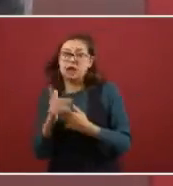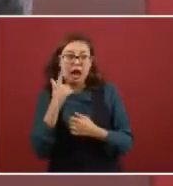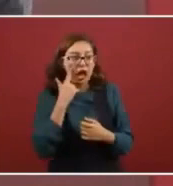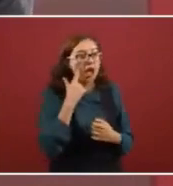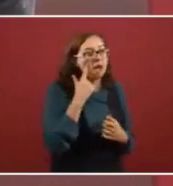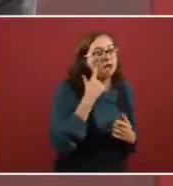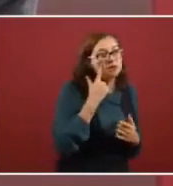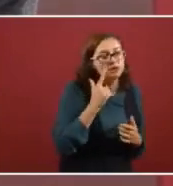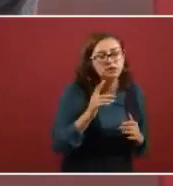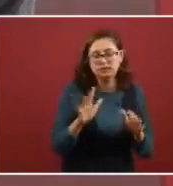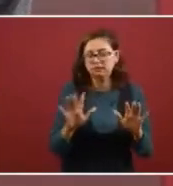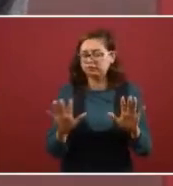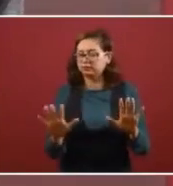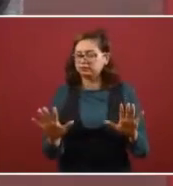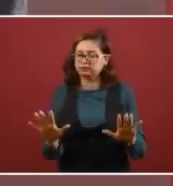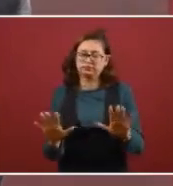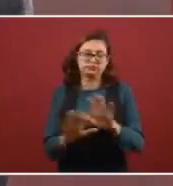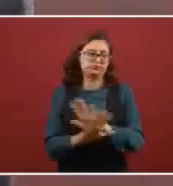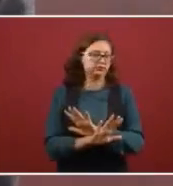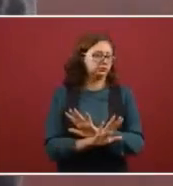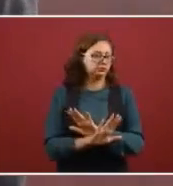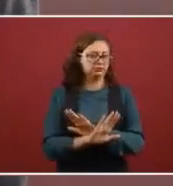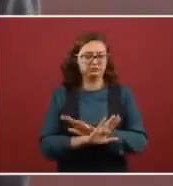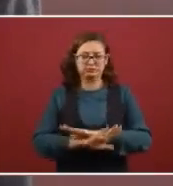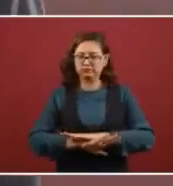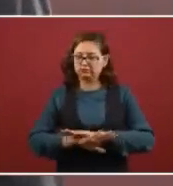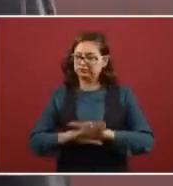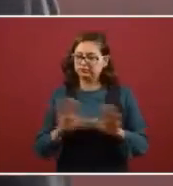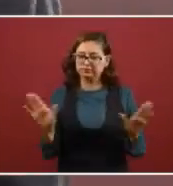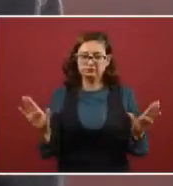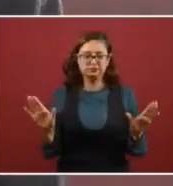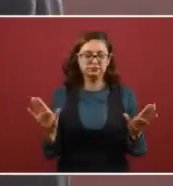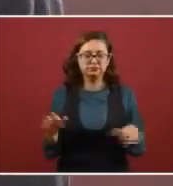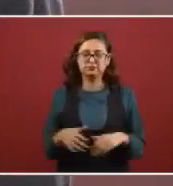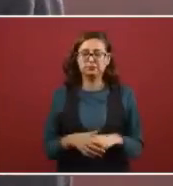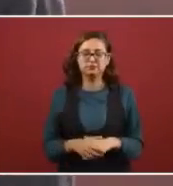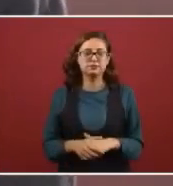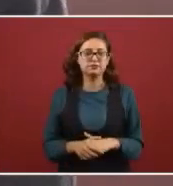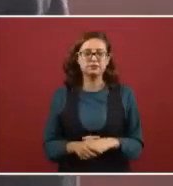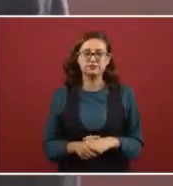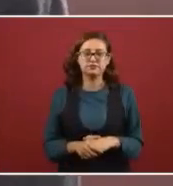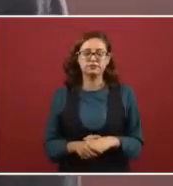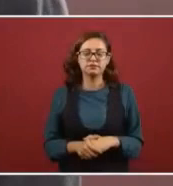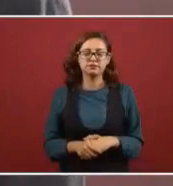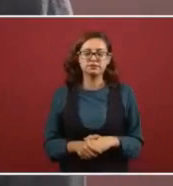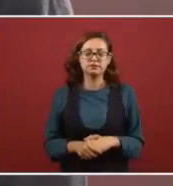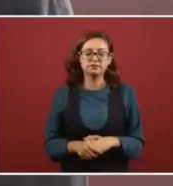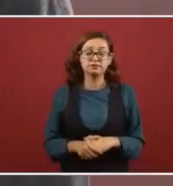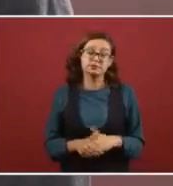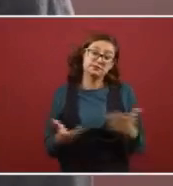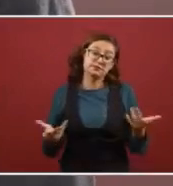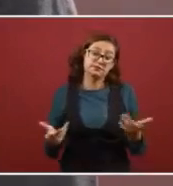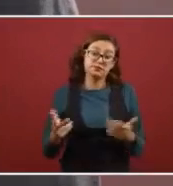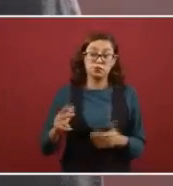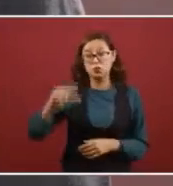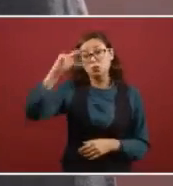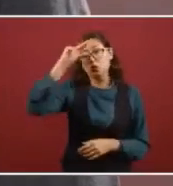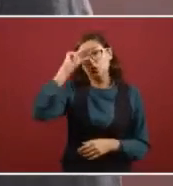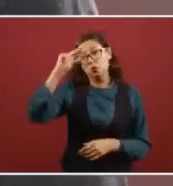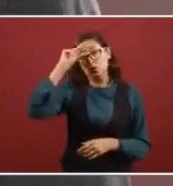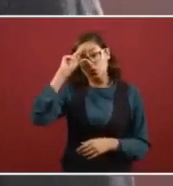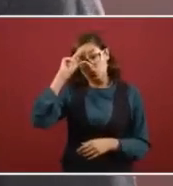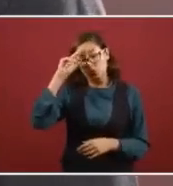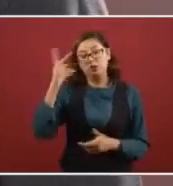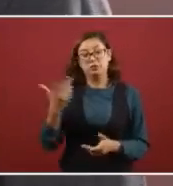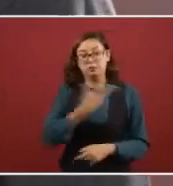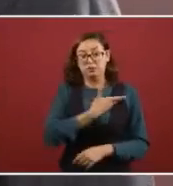Por eso es sabio And that's why it's wise lo que decía what el presidente Juárez, que todavía Presidente gobierna